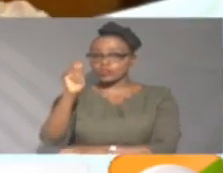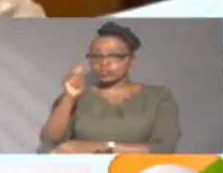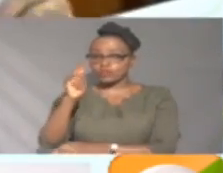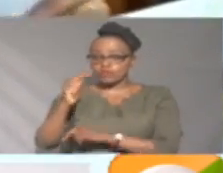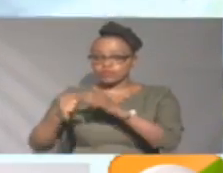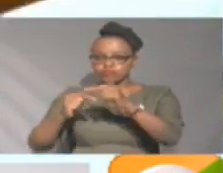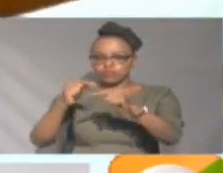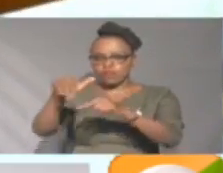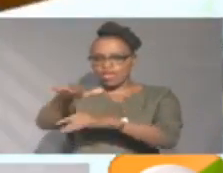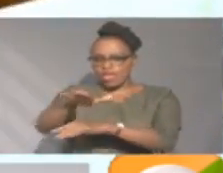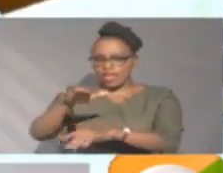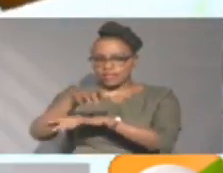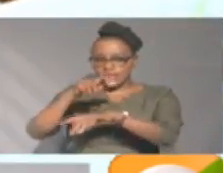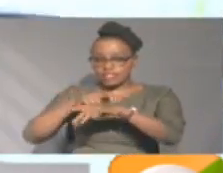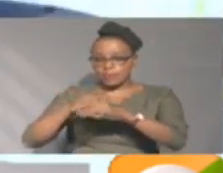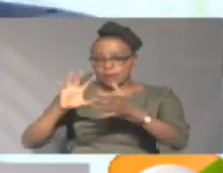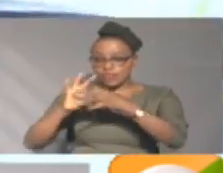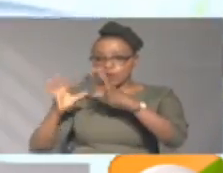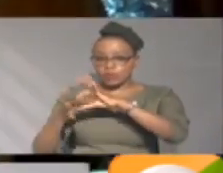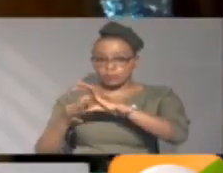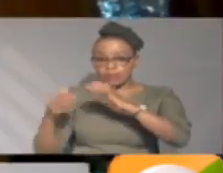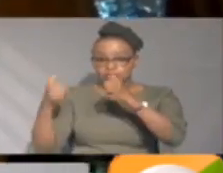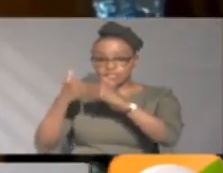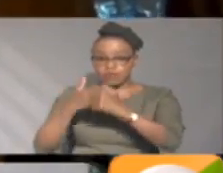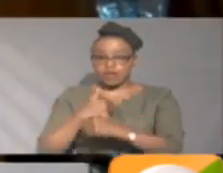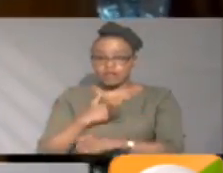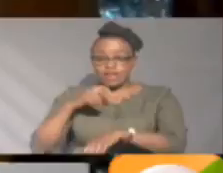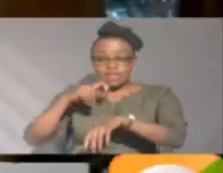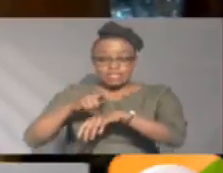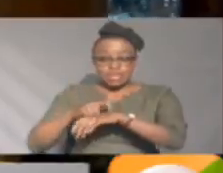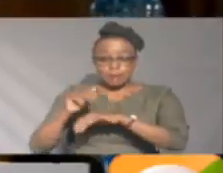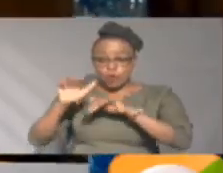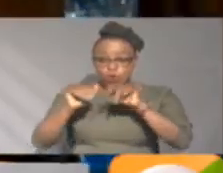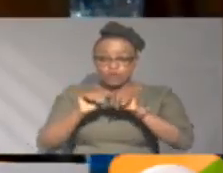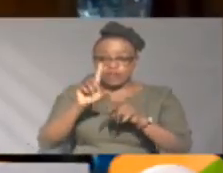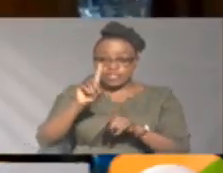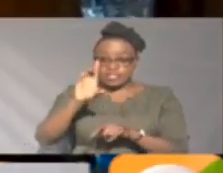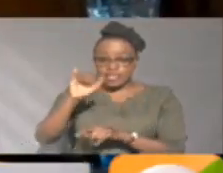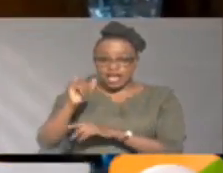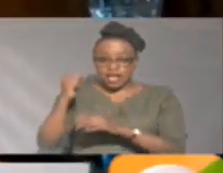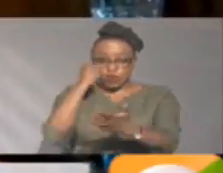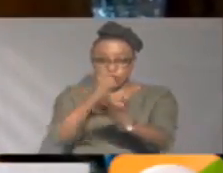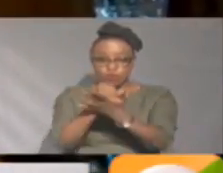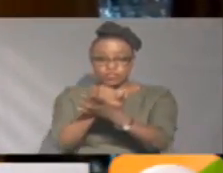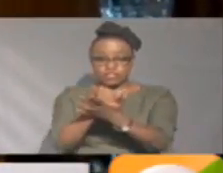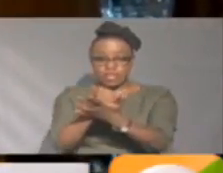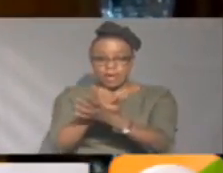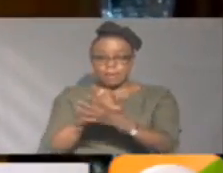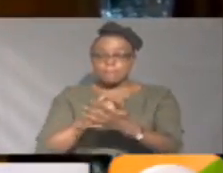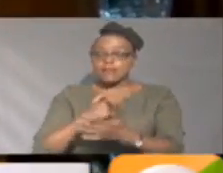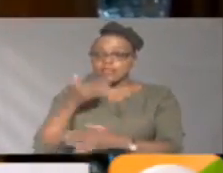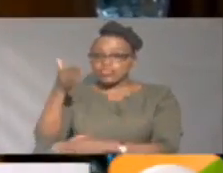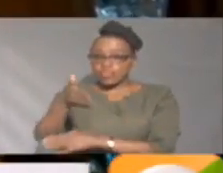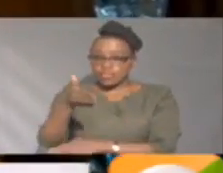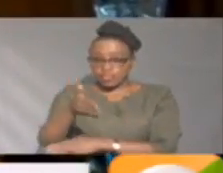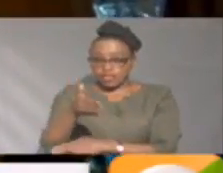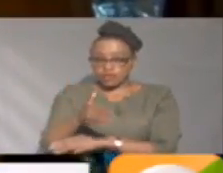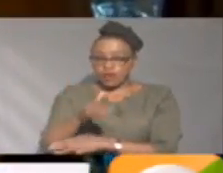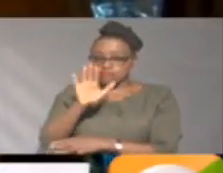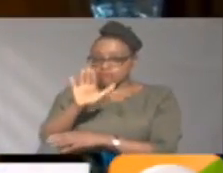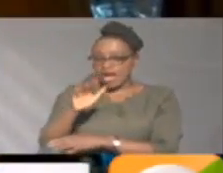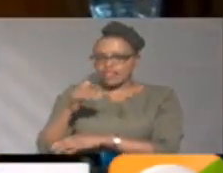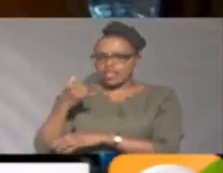the goings-on during the Olympic Games. When I was summoned to the DCI's office, I was there at their